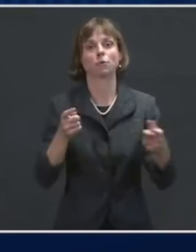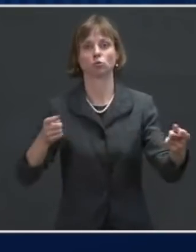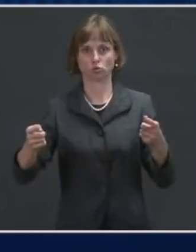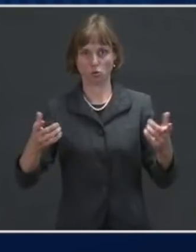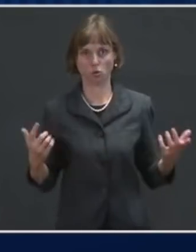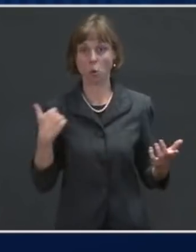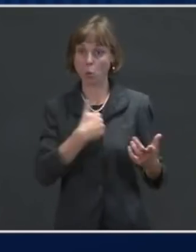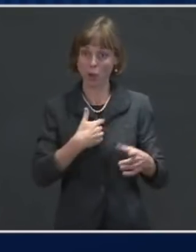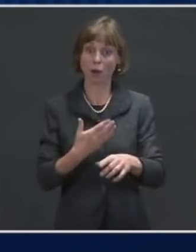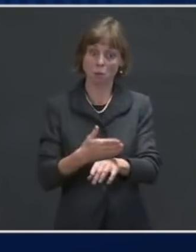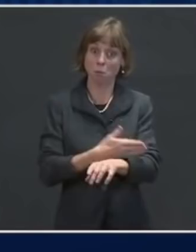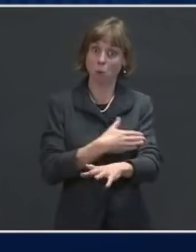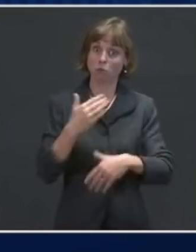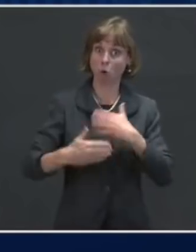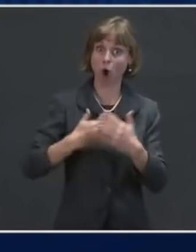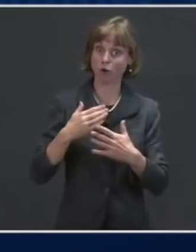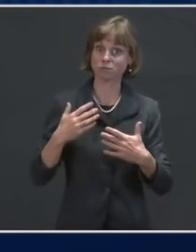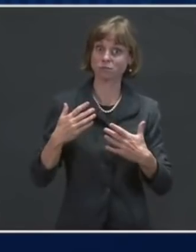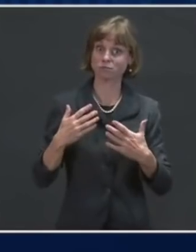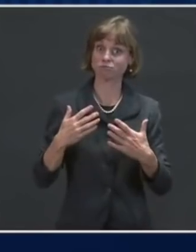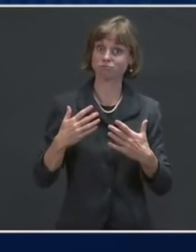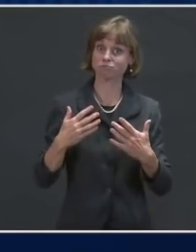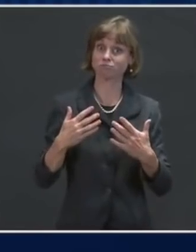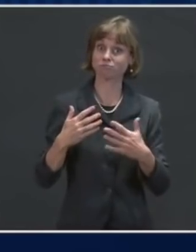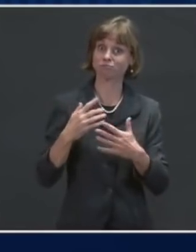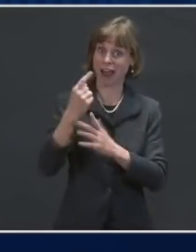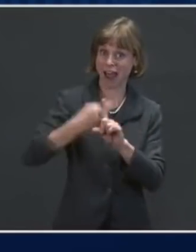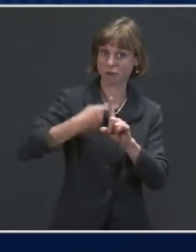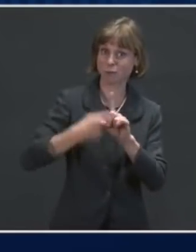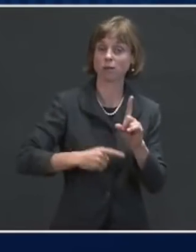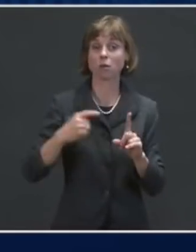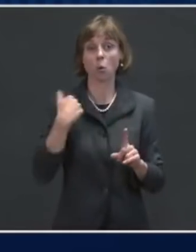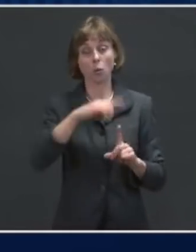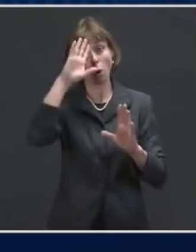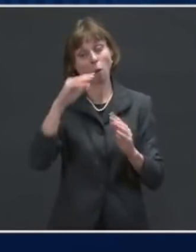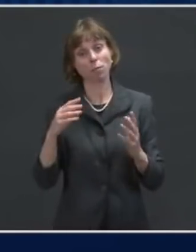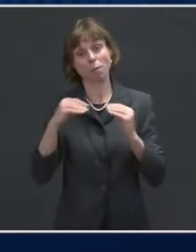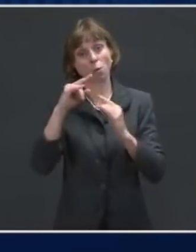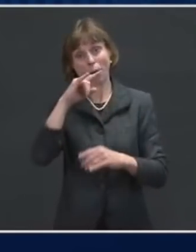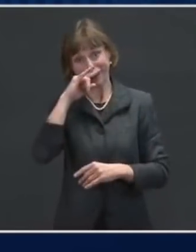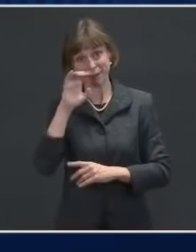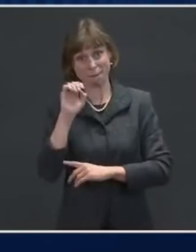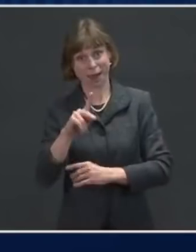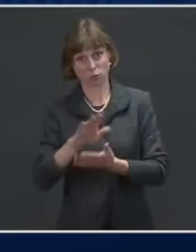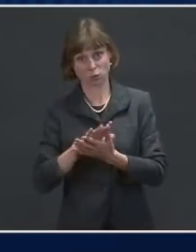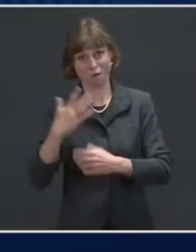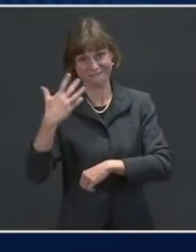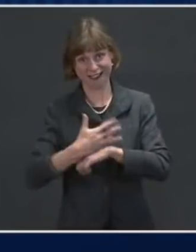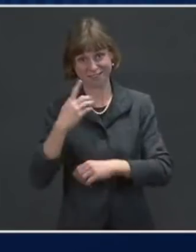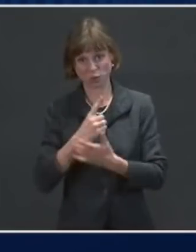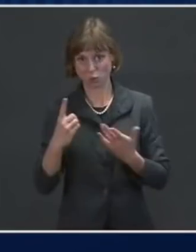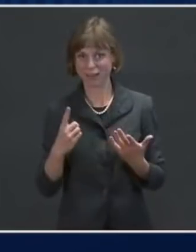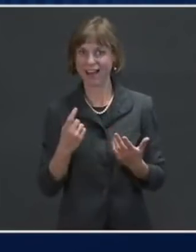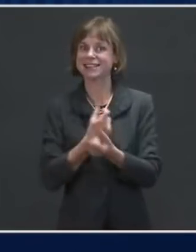and we're certainly hopeful that things will be, more kids will be back in school 5 days a week as quickly as it can safely happen. And then just one more for one of